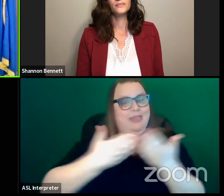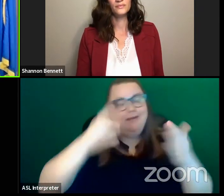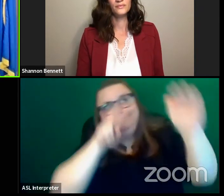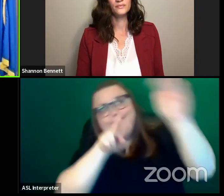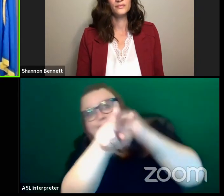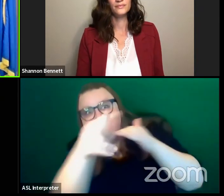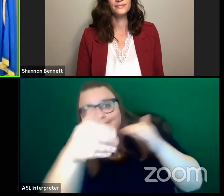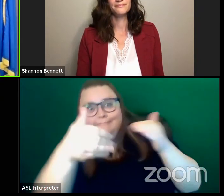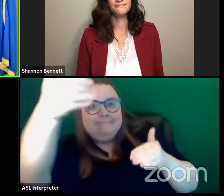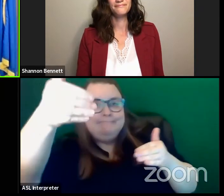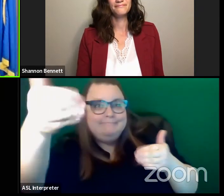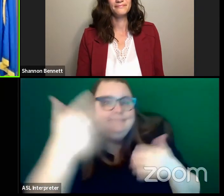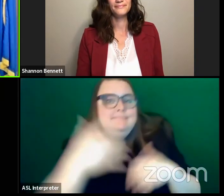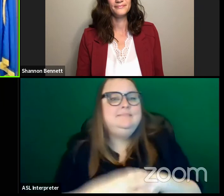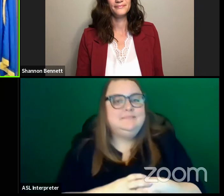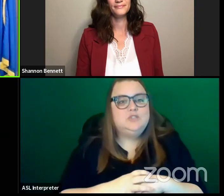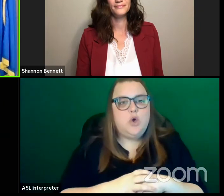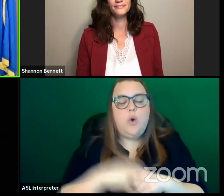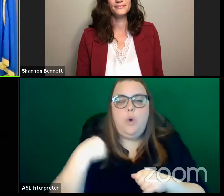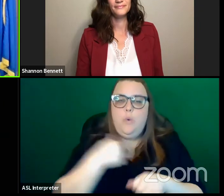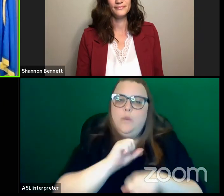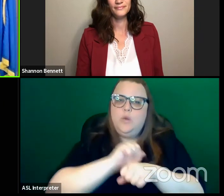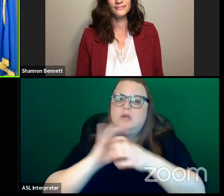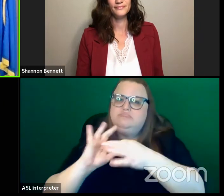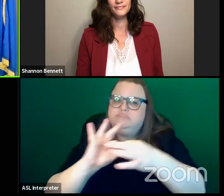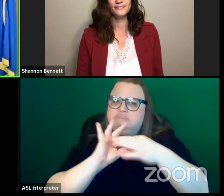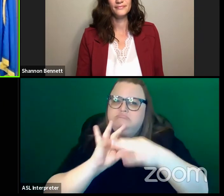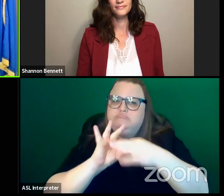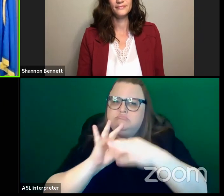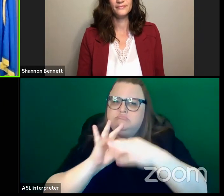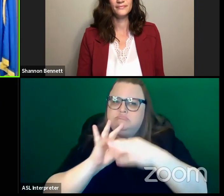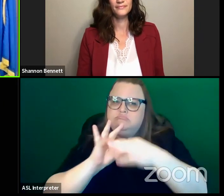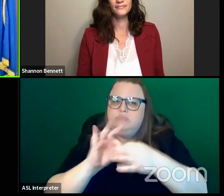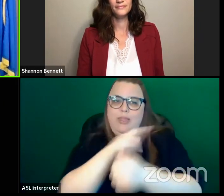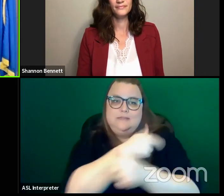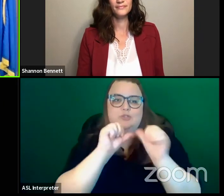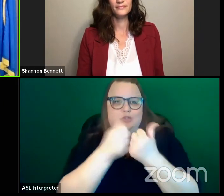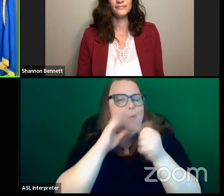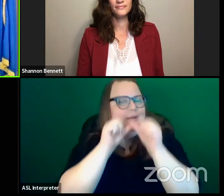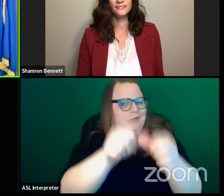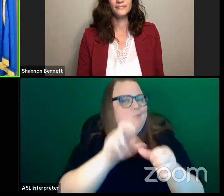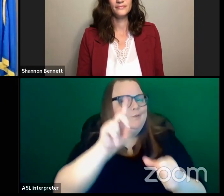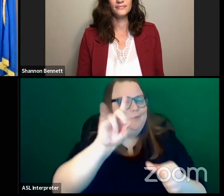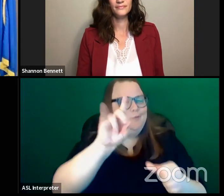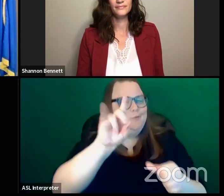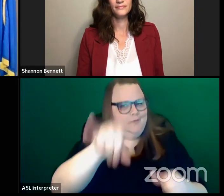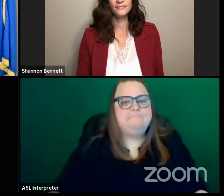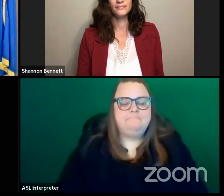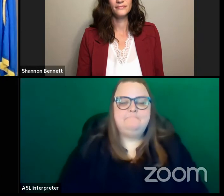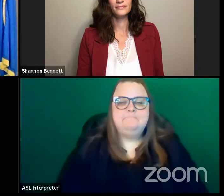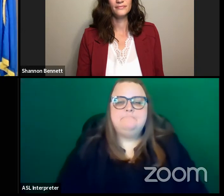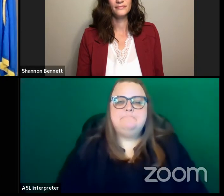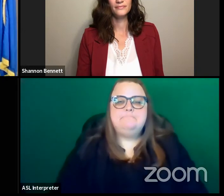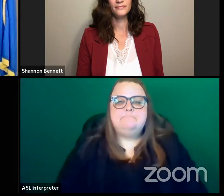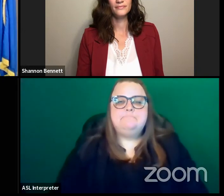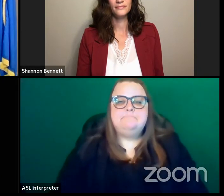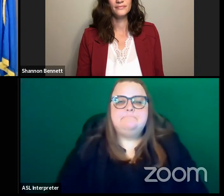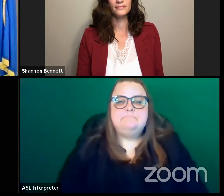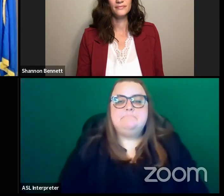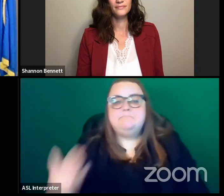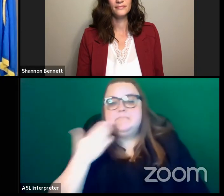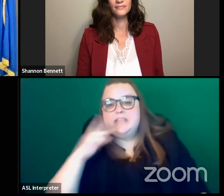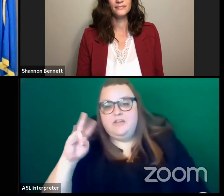the horizon. But we work closely with the Hospital Association, and we'll continue to do so. Thank you, Governor. Thank you for the question, Victor. We'll do the